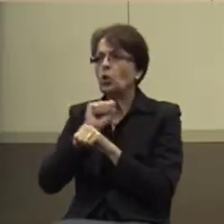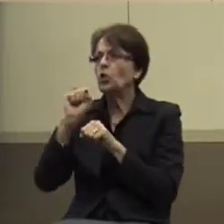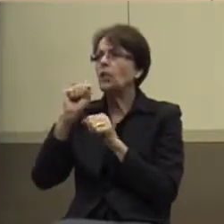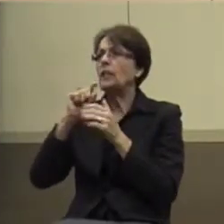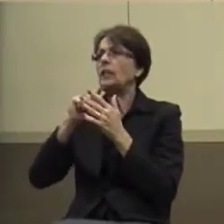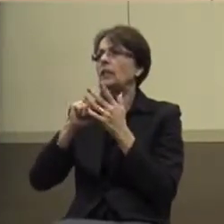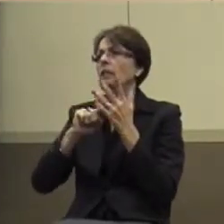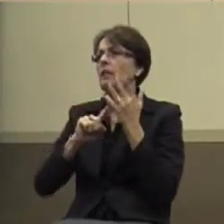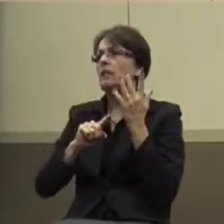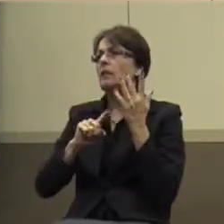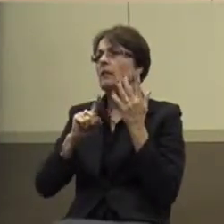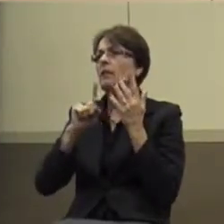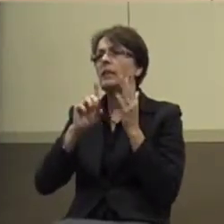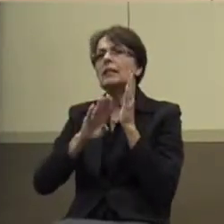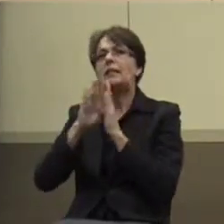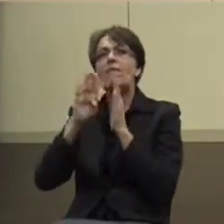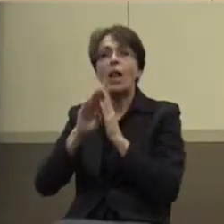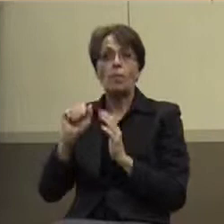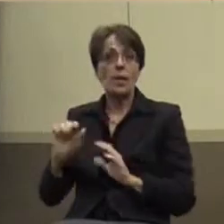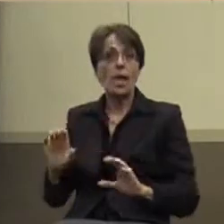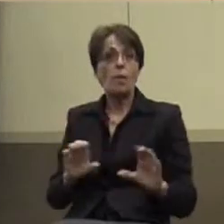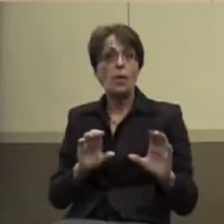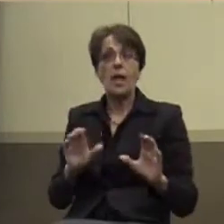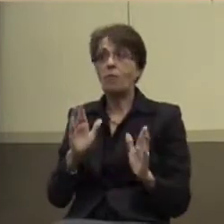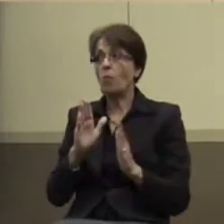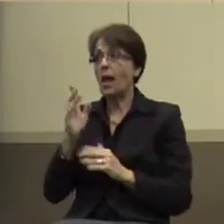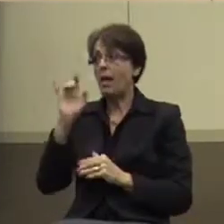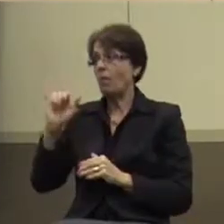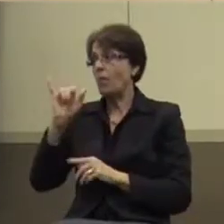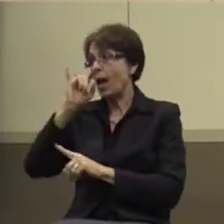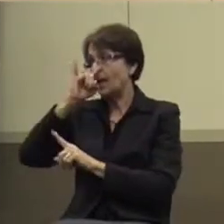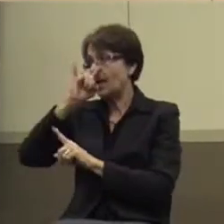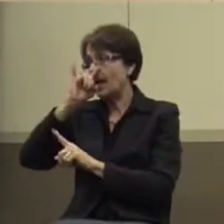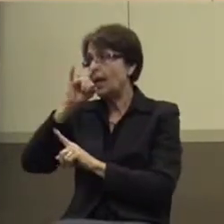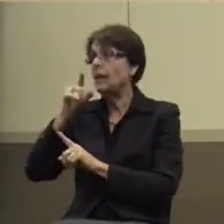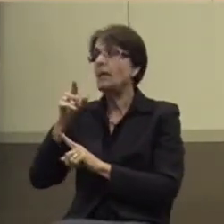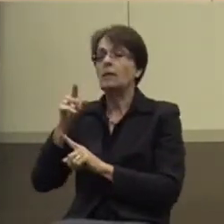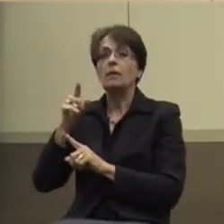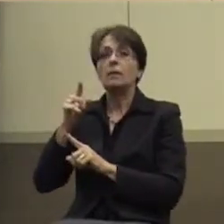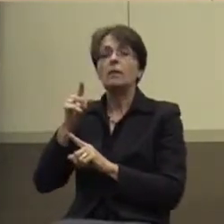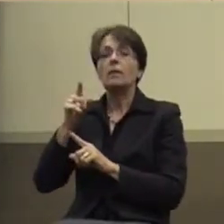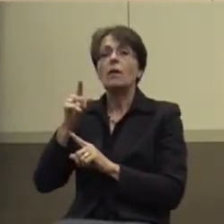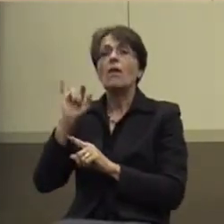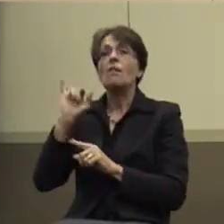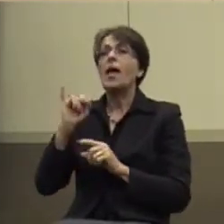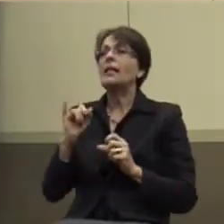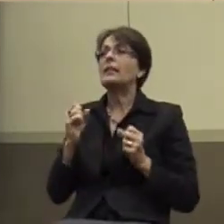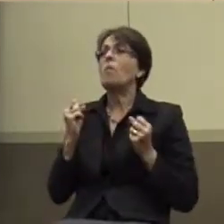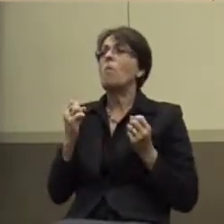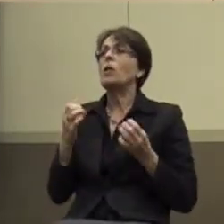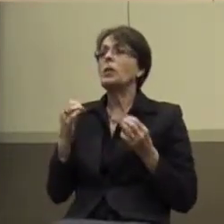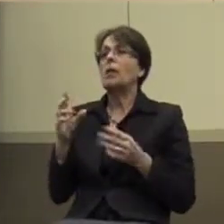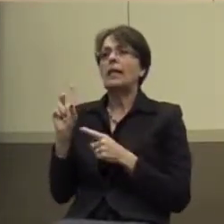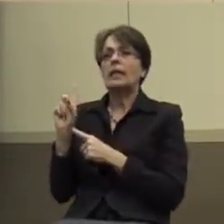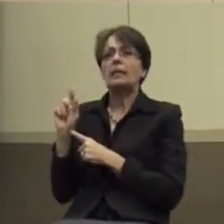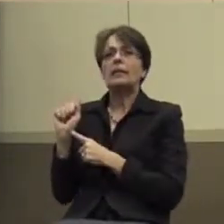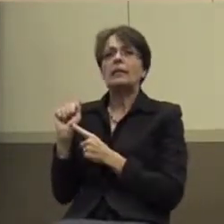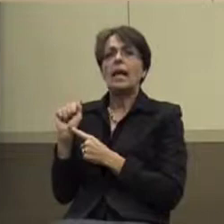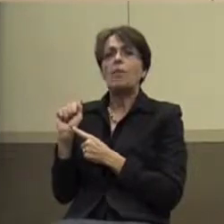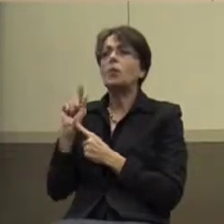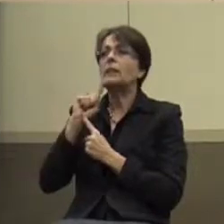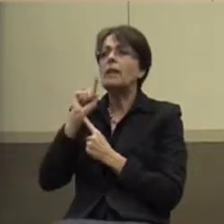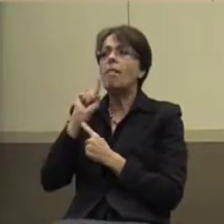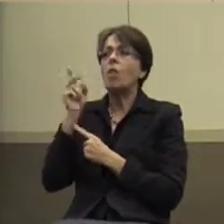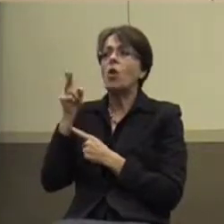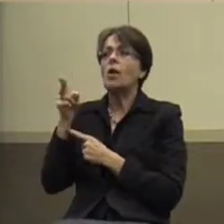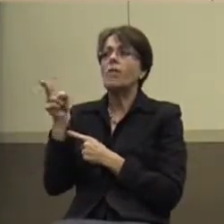developing a behavior plan. Okay, for this kid this is more the multiply disabled, deaf, hard of hearing kid that's also